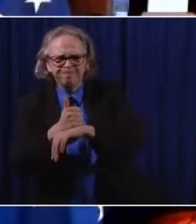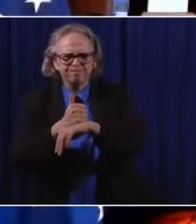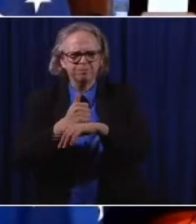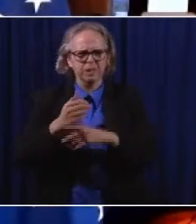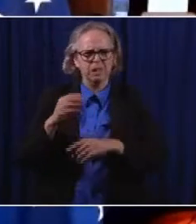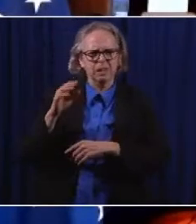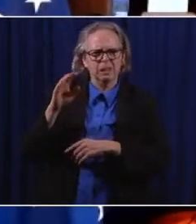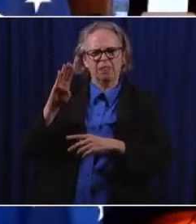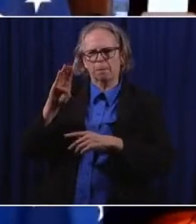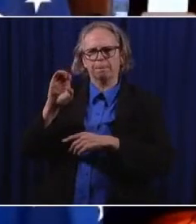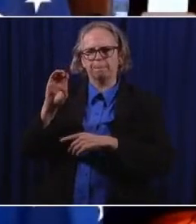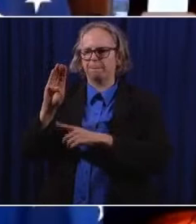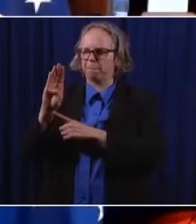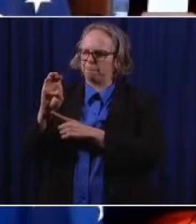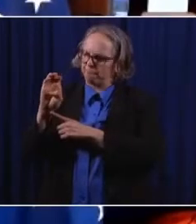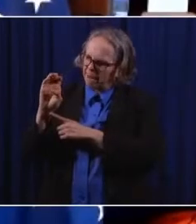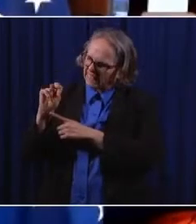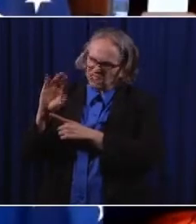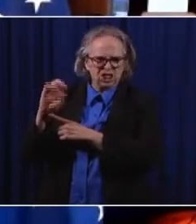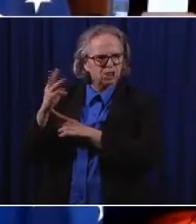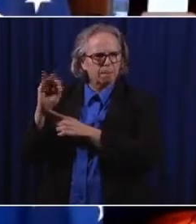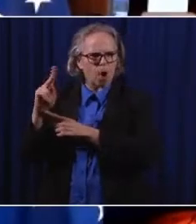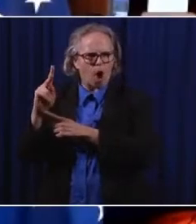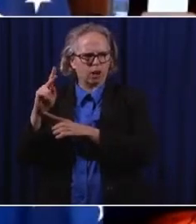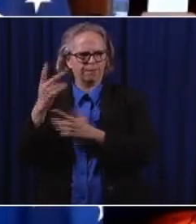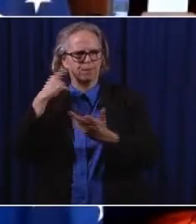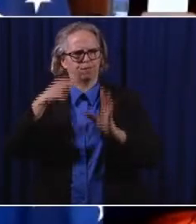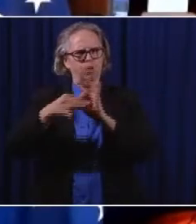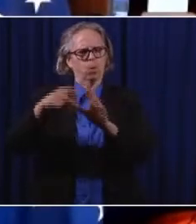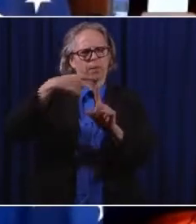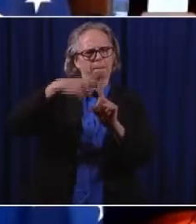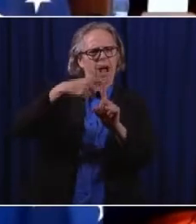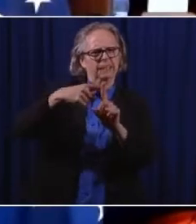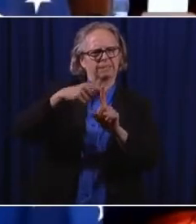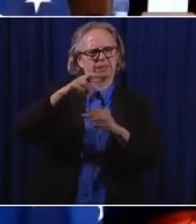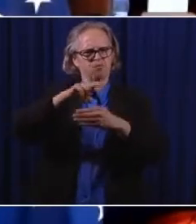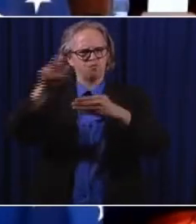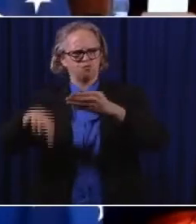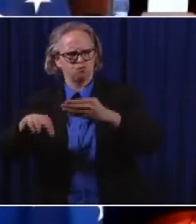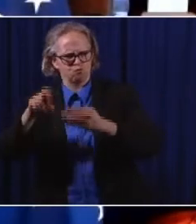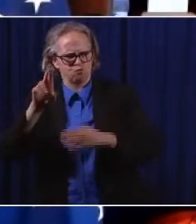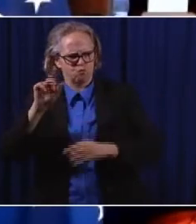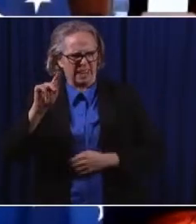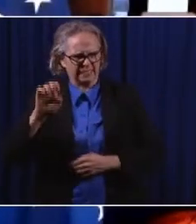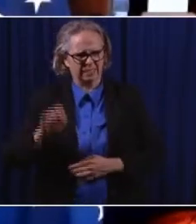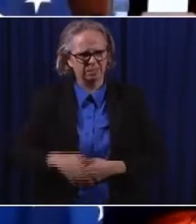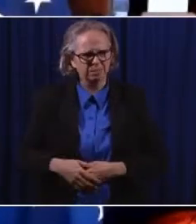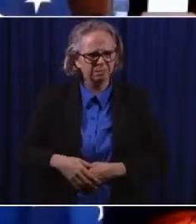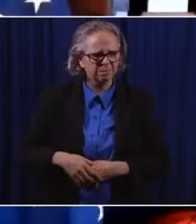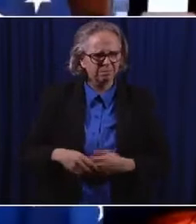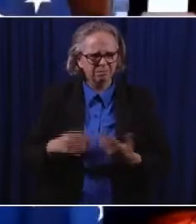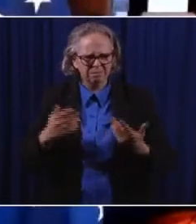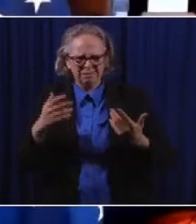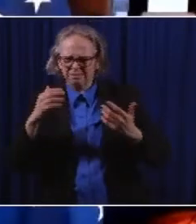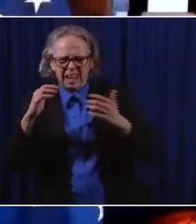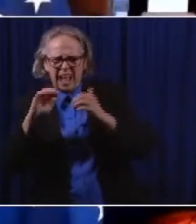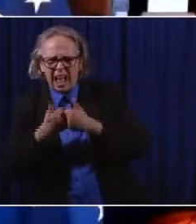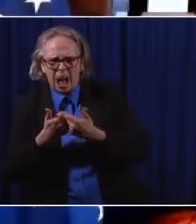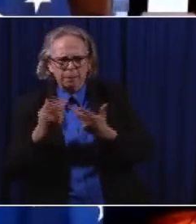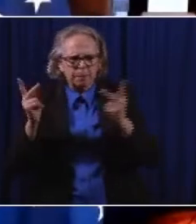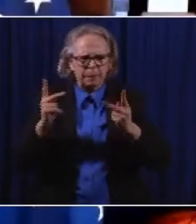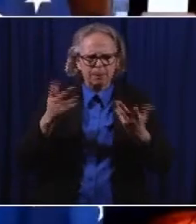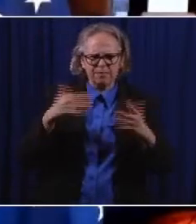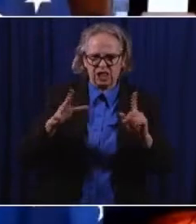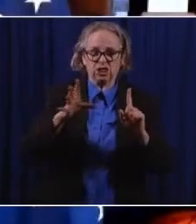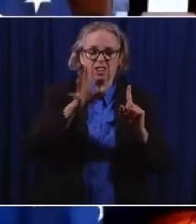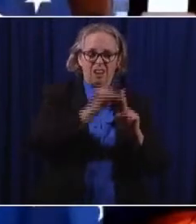to track the spread in coming months. Really, we're trying to find out maybe how many people have had the virus, how many people have the virus, what we can